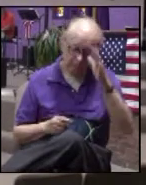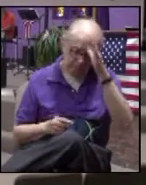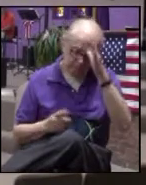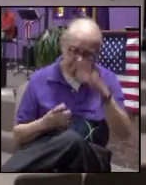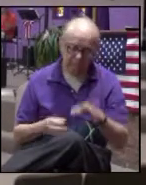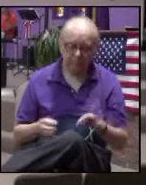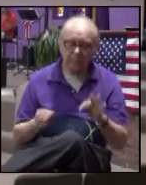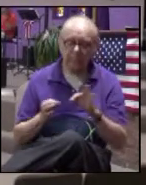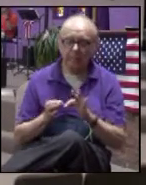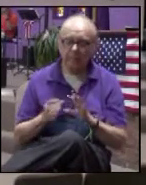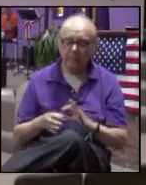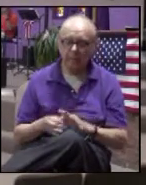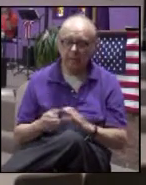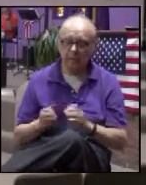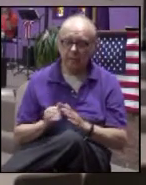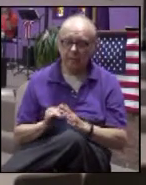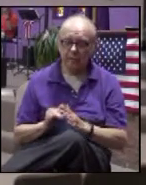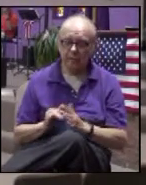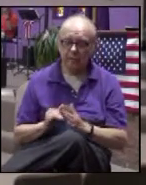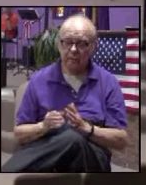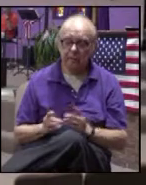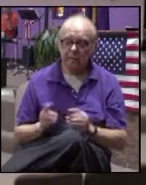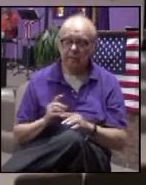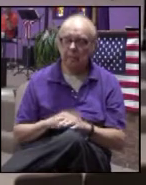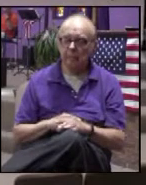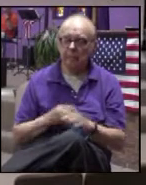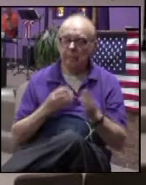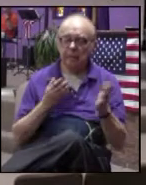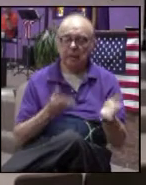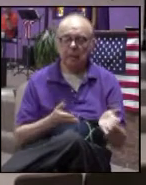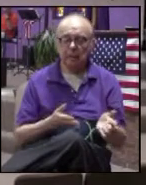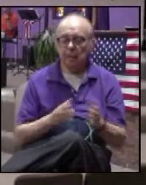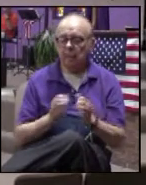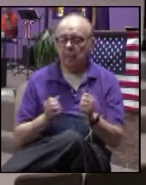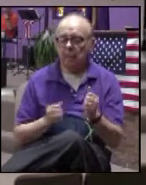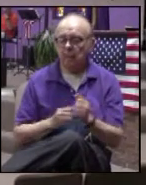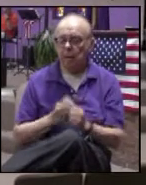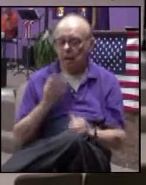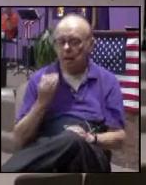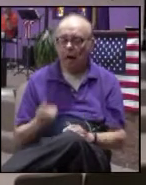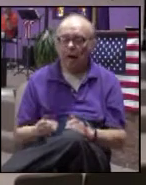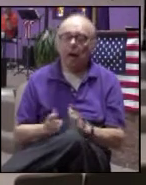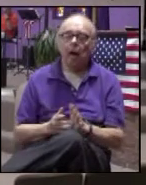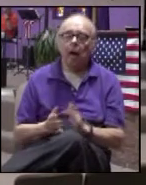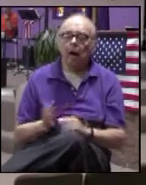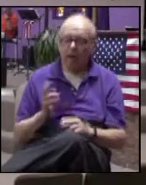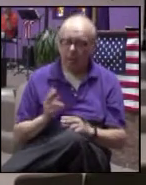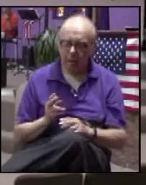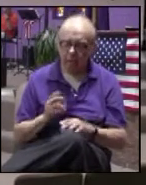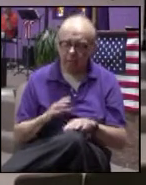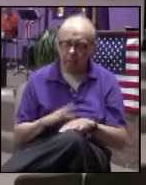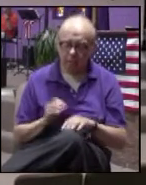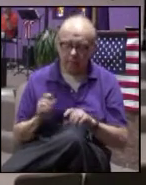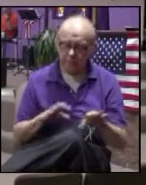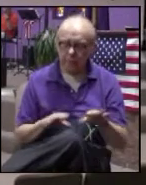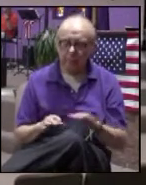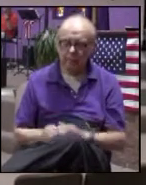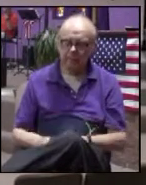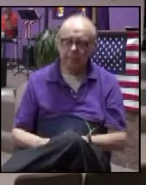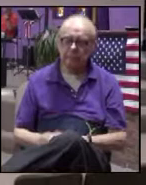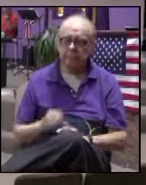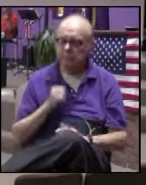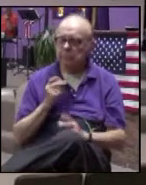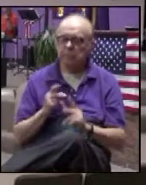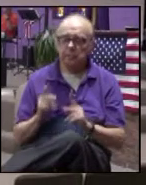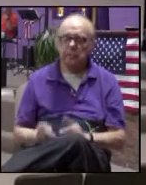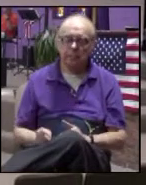significant relationships in this time. And so they're leaving that behind because Jesus had called them to it. Now not everybody in this